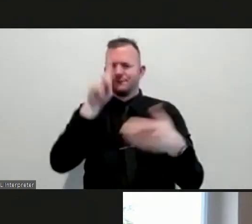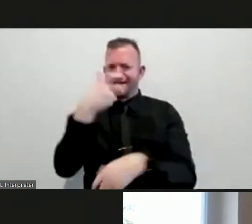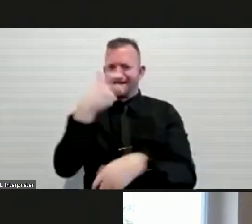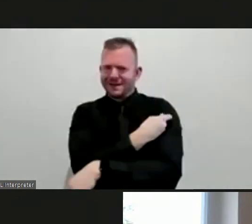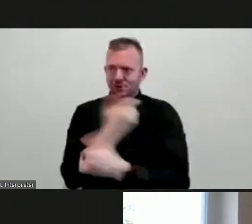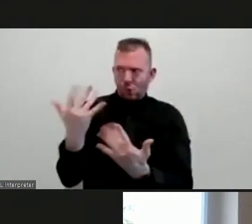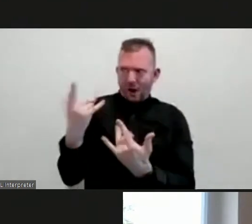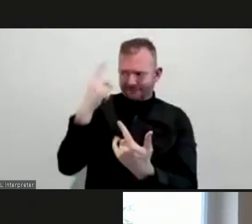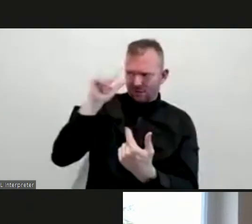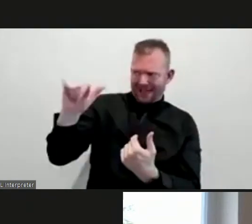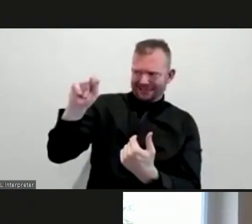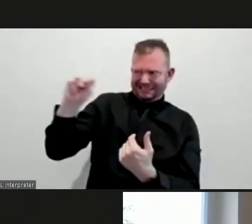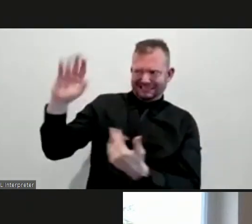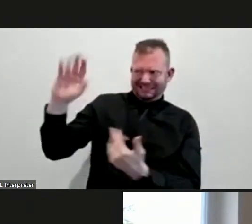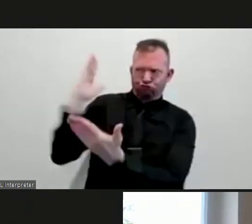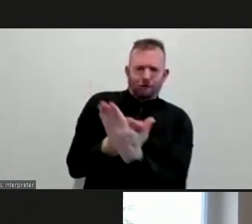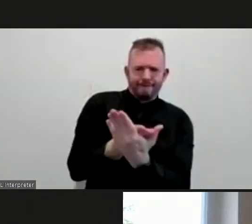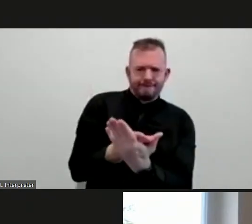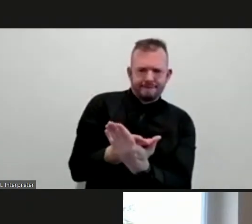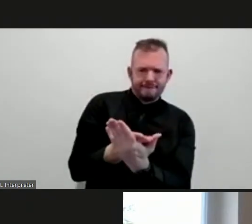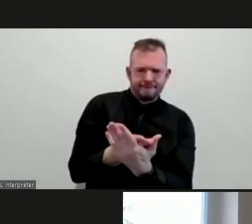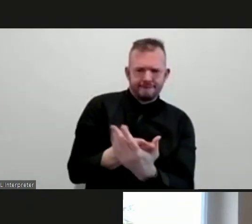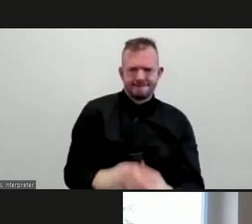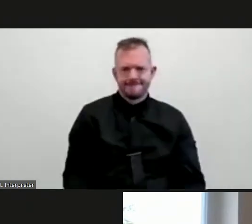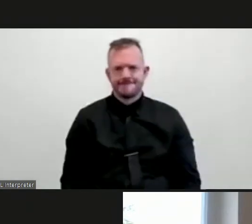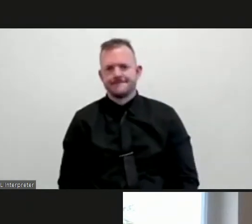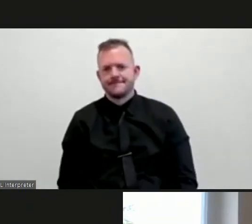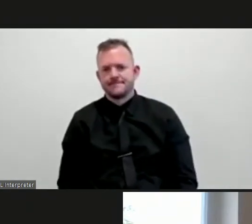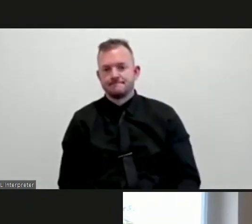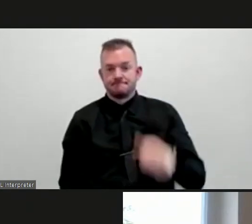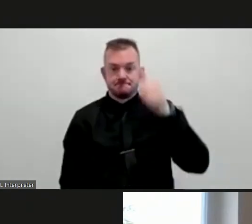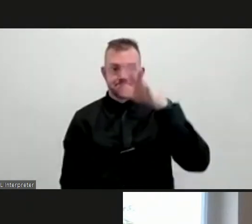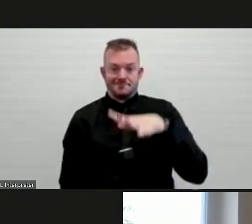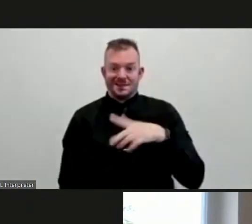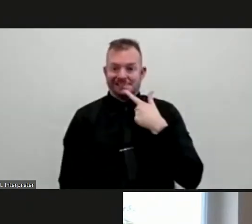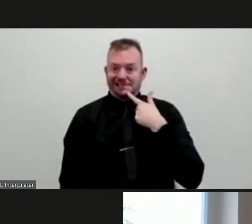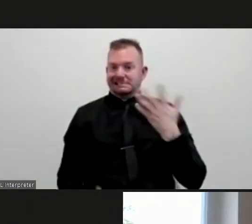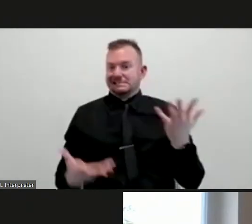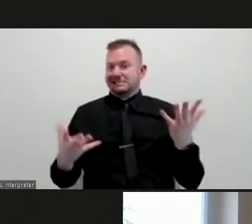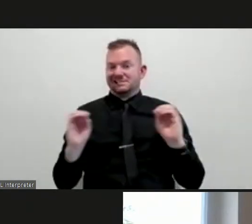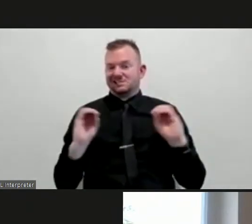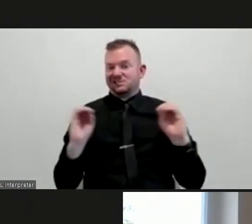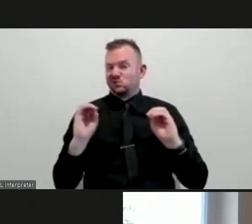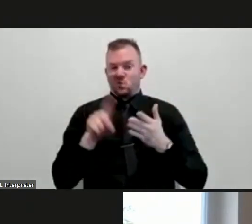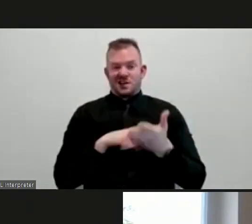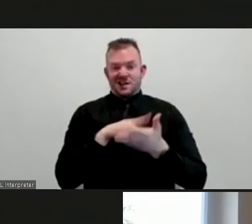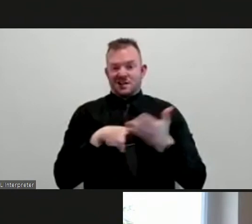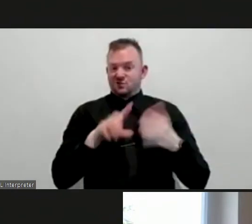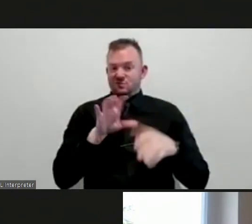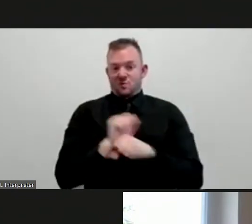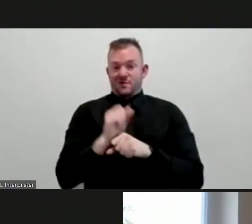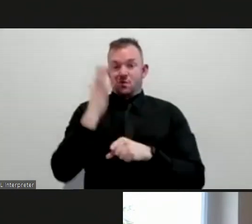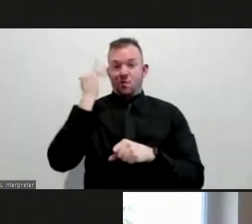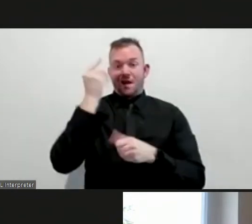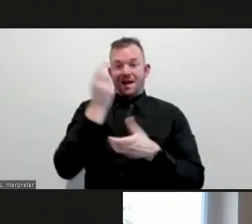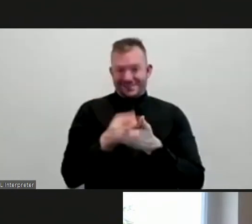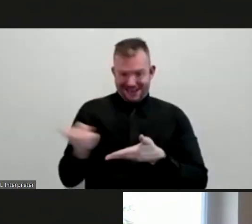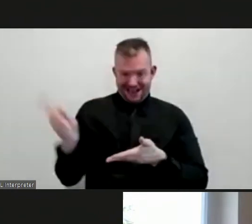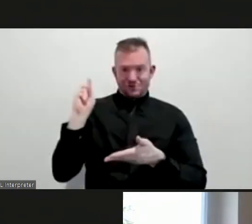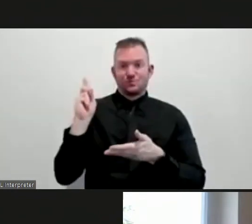able to, I remember last week, we got some Pfizer and some Moderna ahead of time due to the